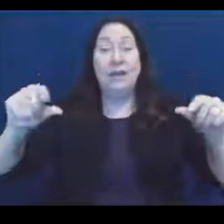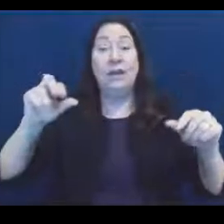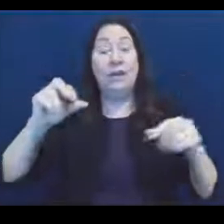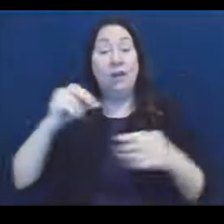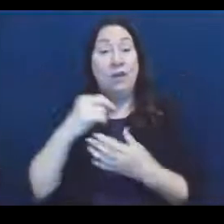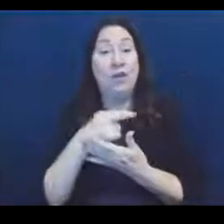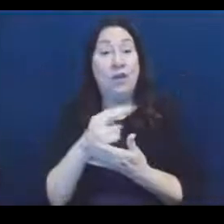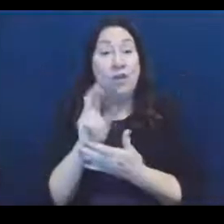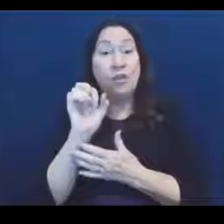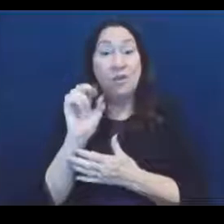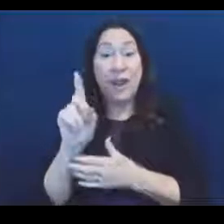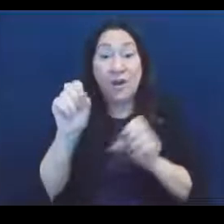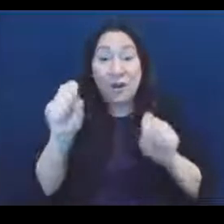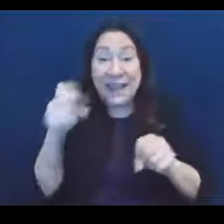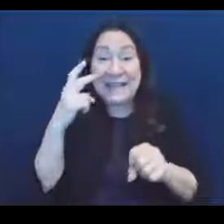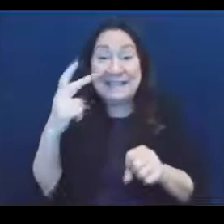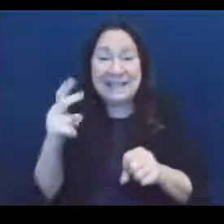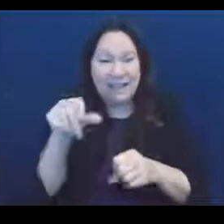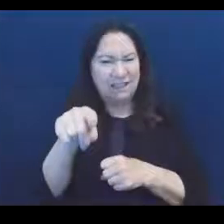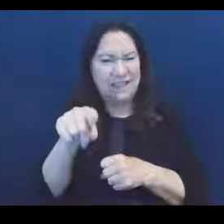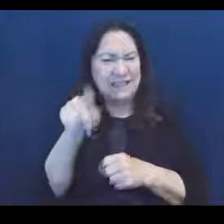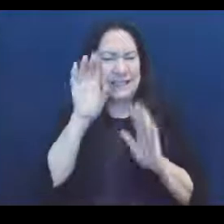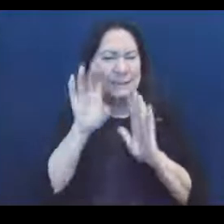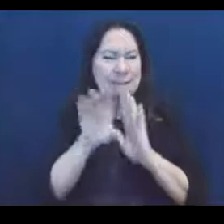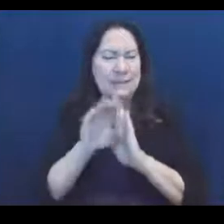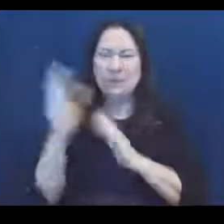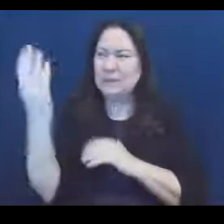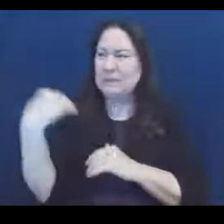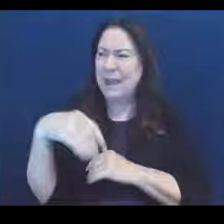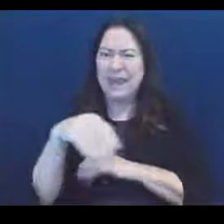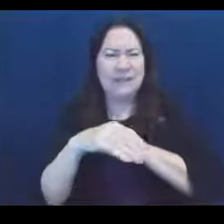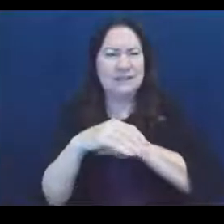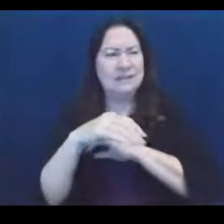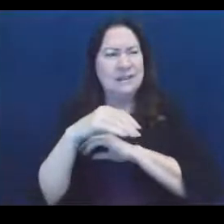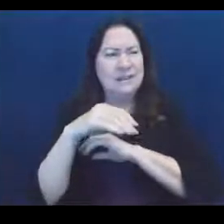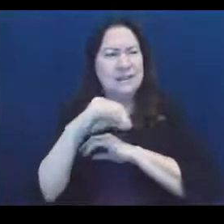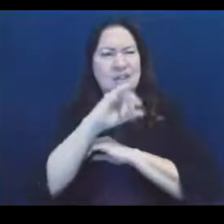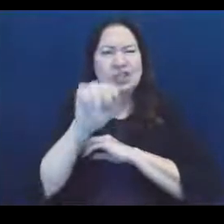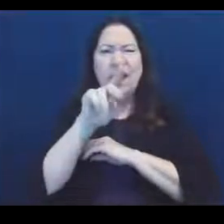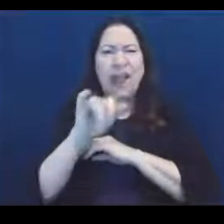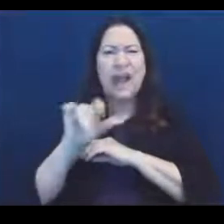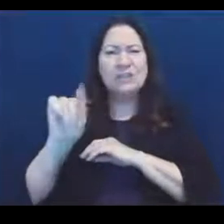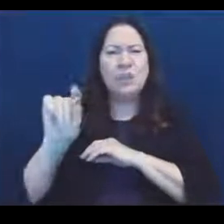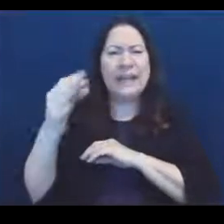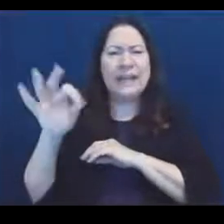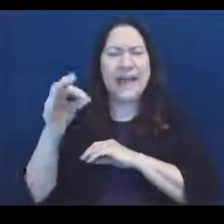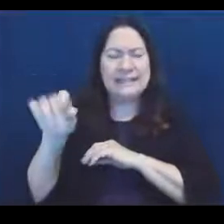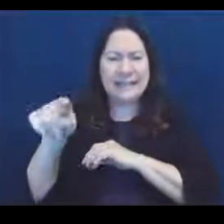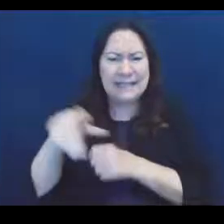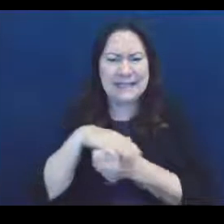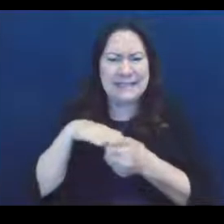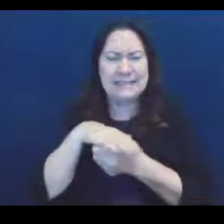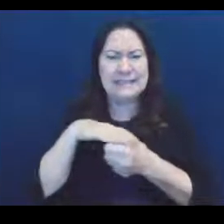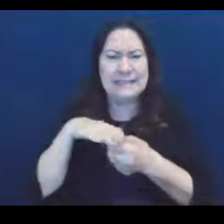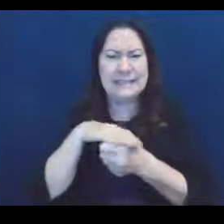here. Now this was back in late July of 2019. This is located very close to Lake Moultrie,